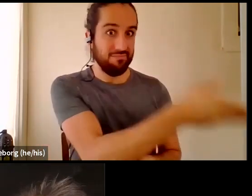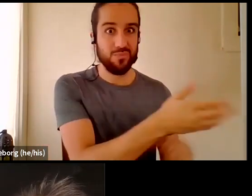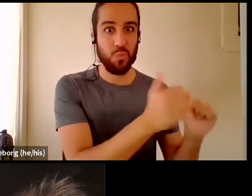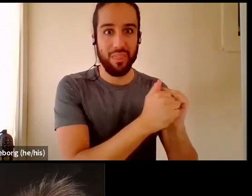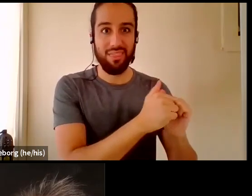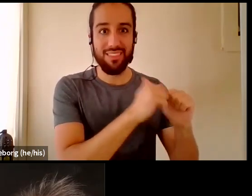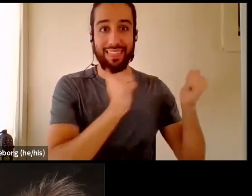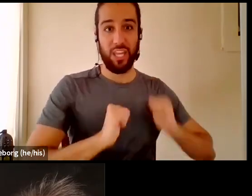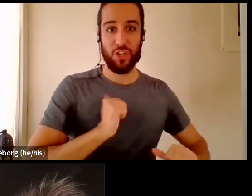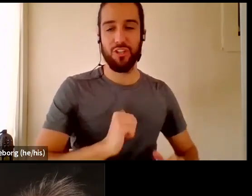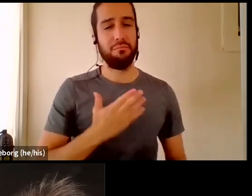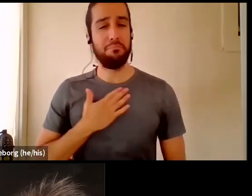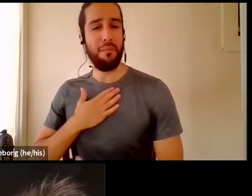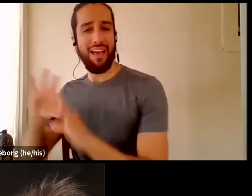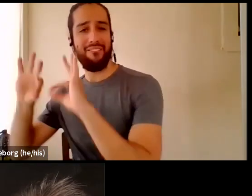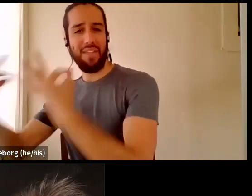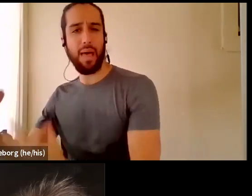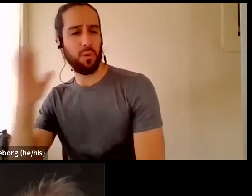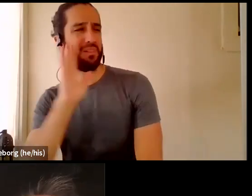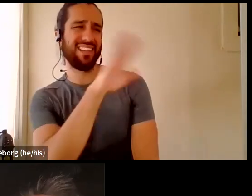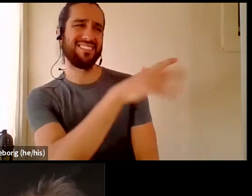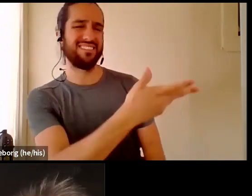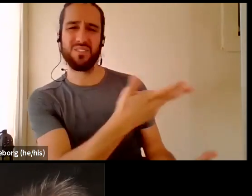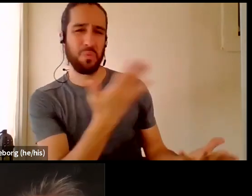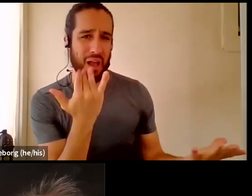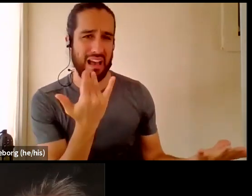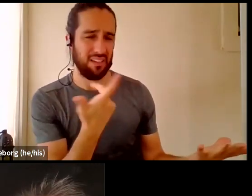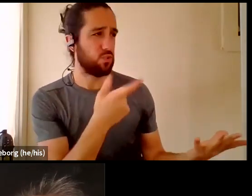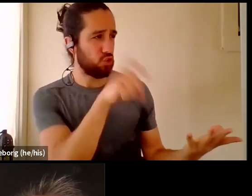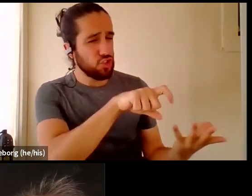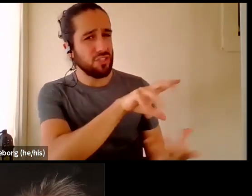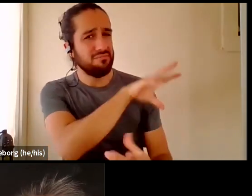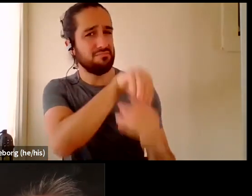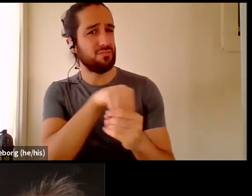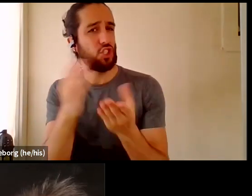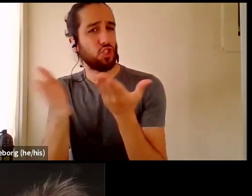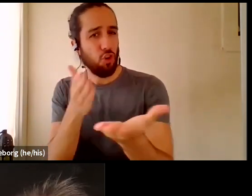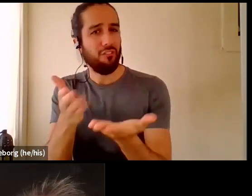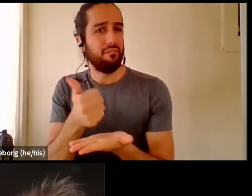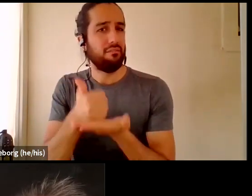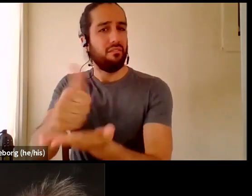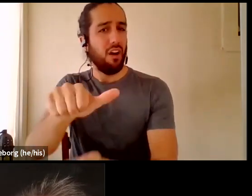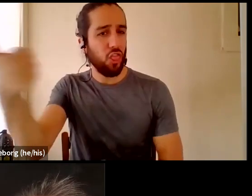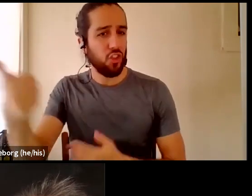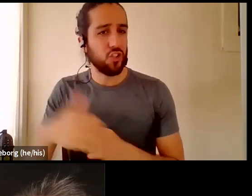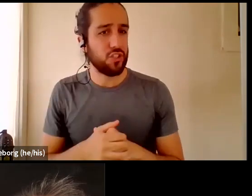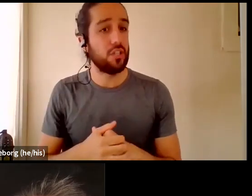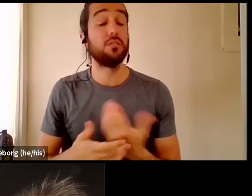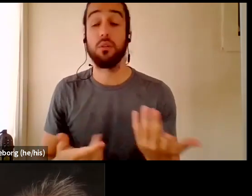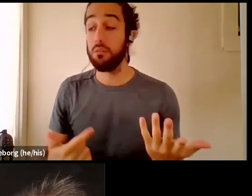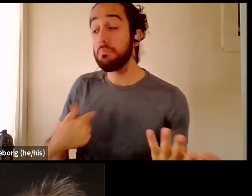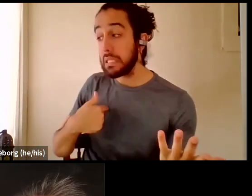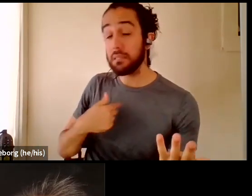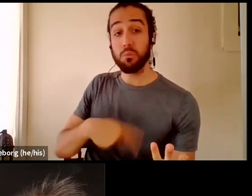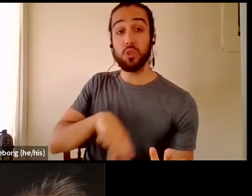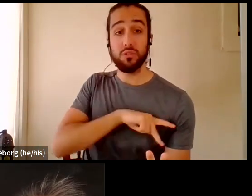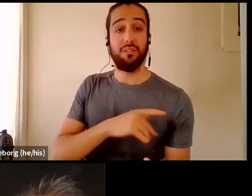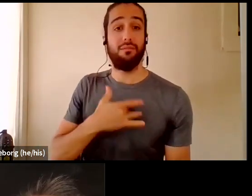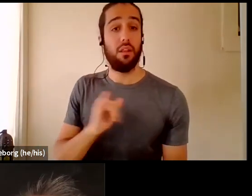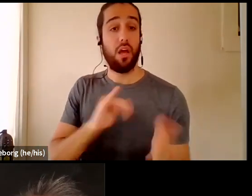that's, you know, be of service. And so I feel like community and teaching